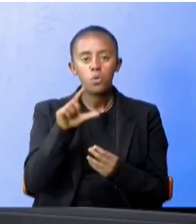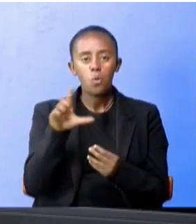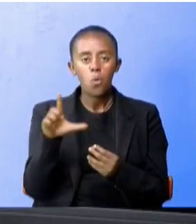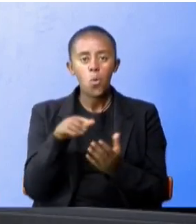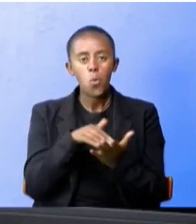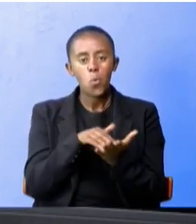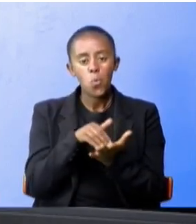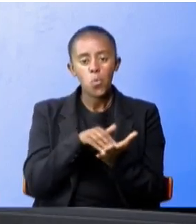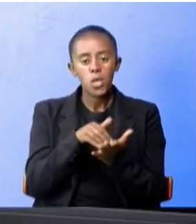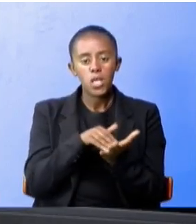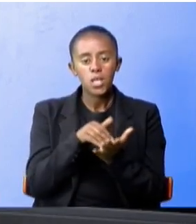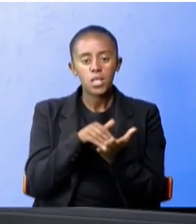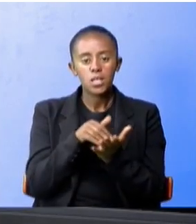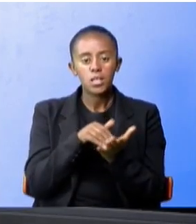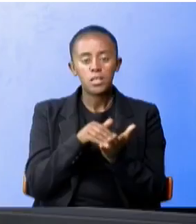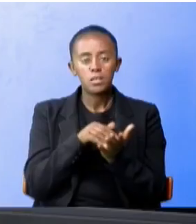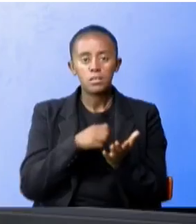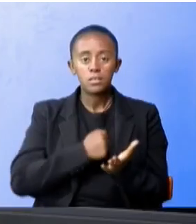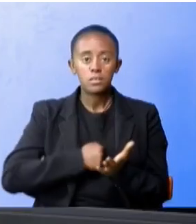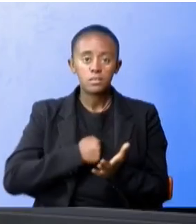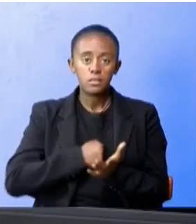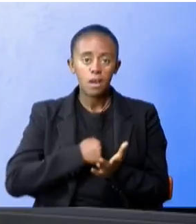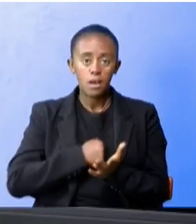weak, sad,